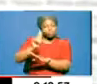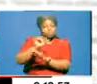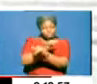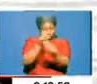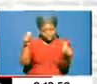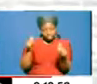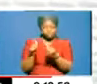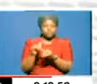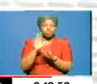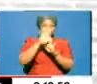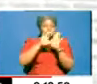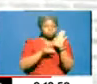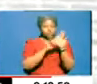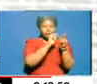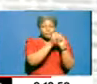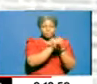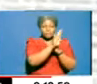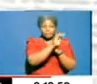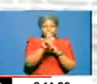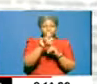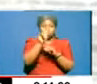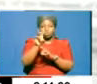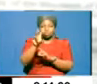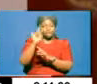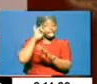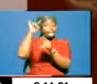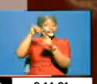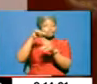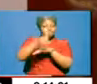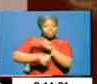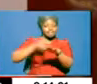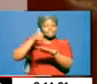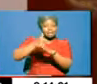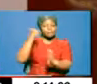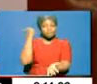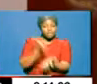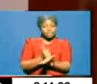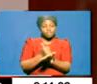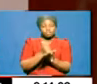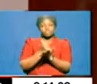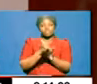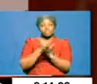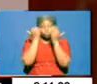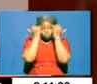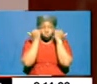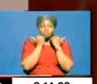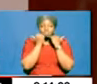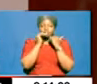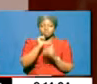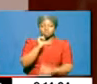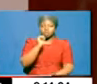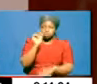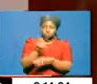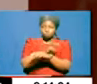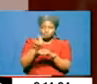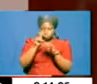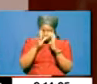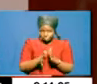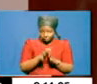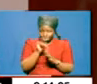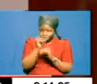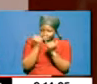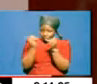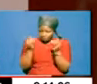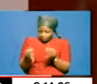Amendment Bill 2020 further seeks to establish the Office of the Judiciary Ombudsman. This independent officer will be nominated